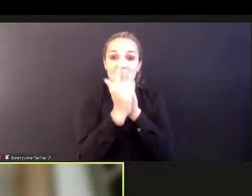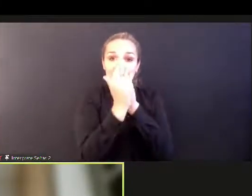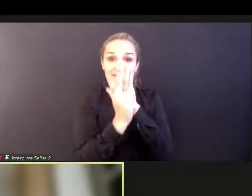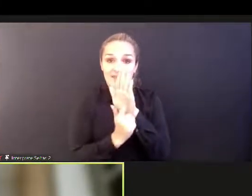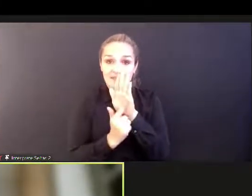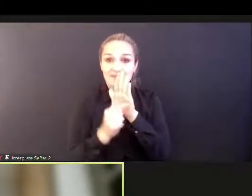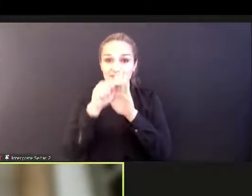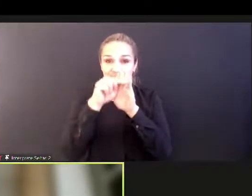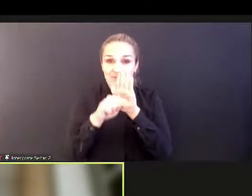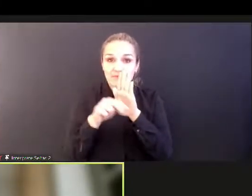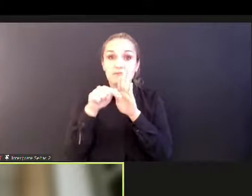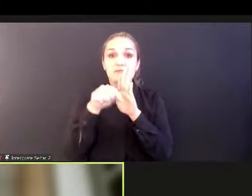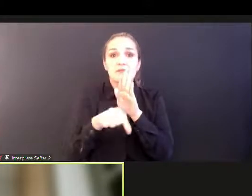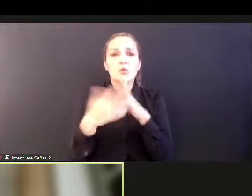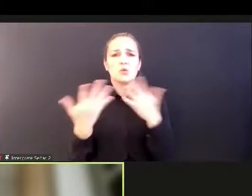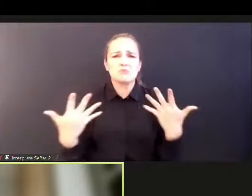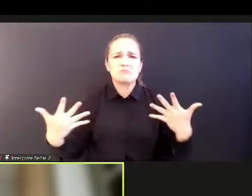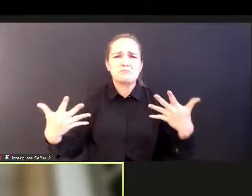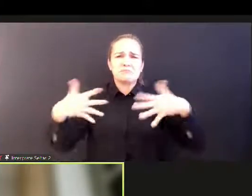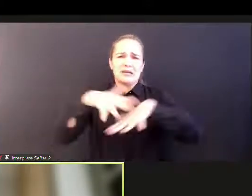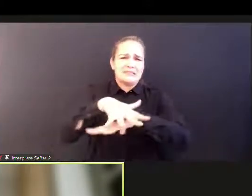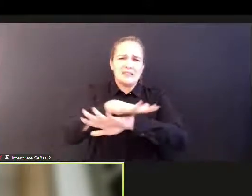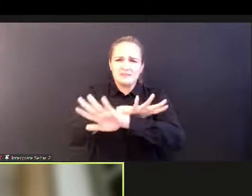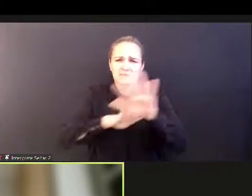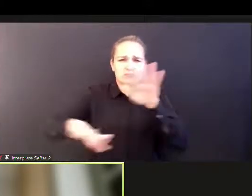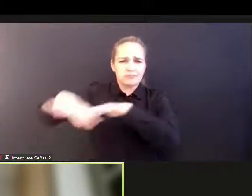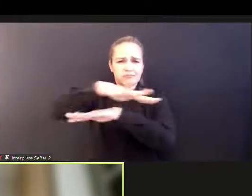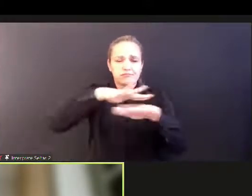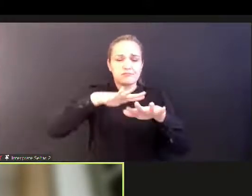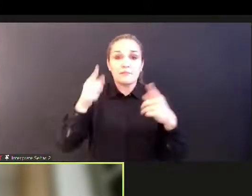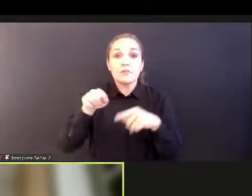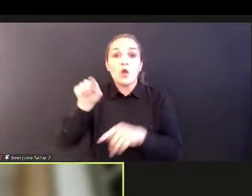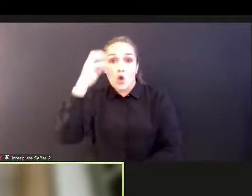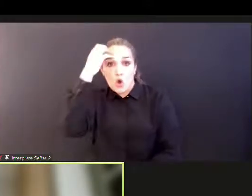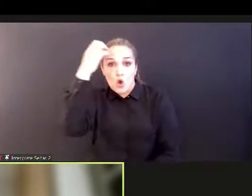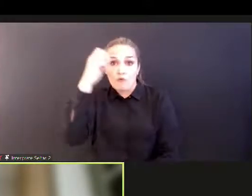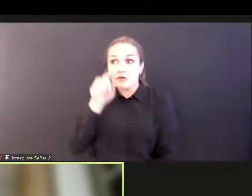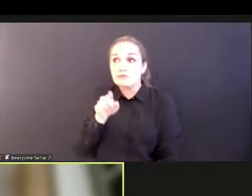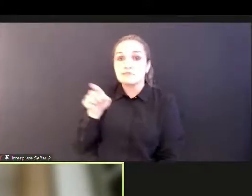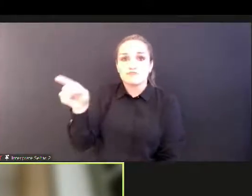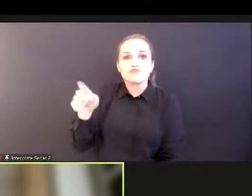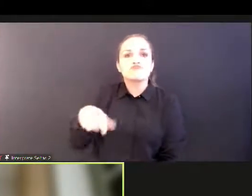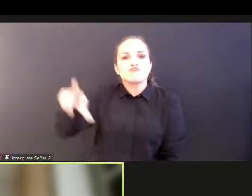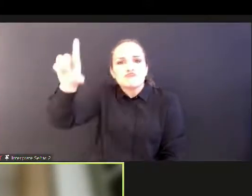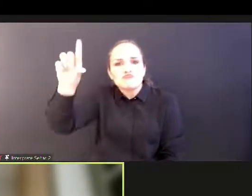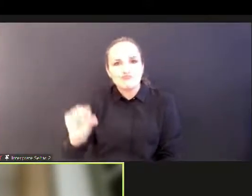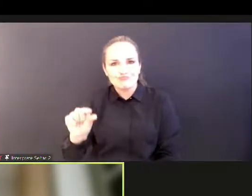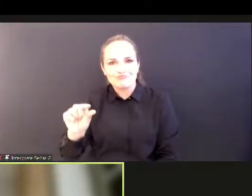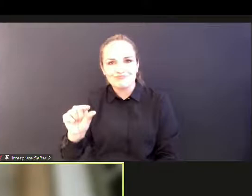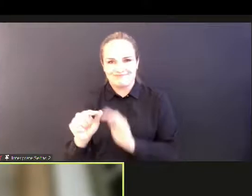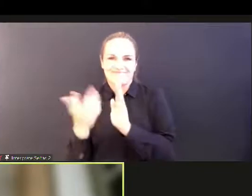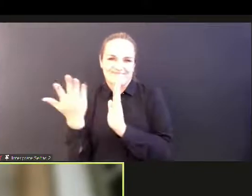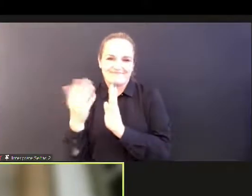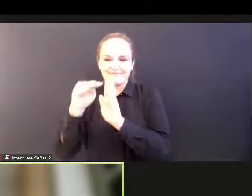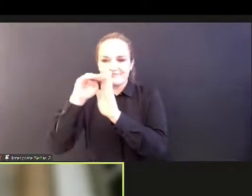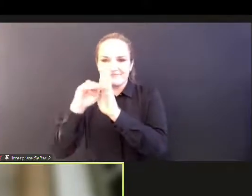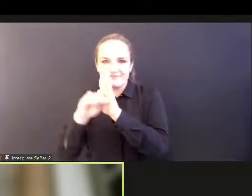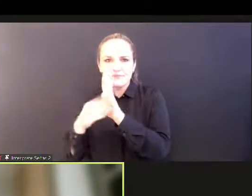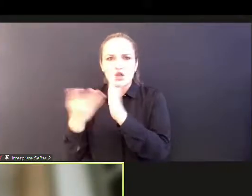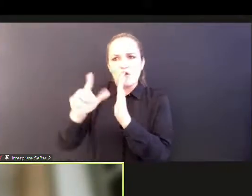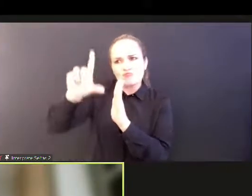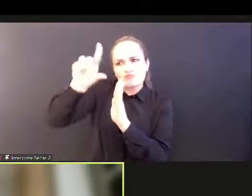are focusing on reducing regulatory burden and compliance costs, but on issues like data transfers,